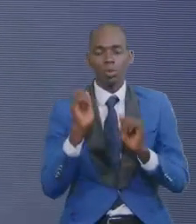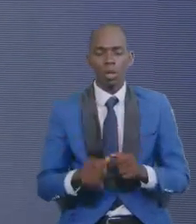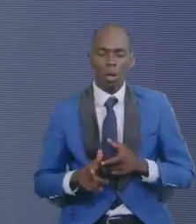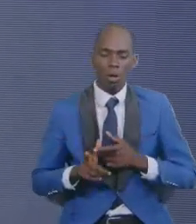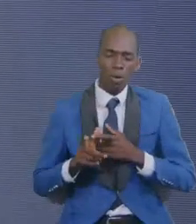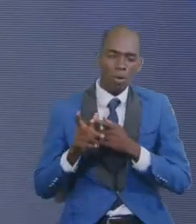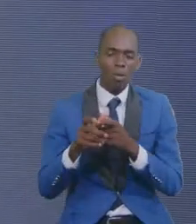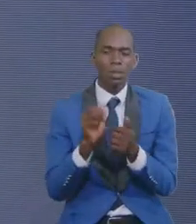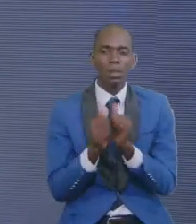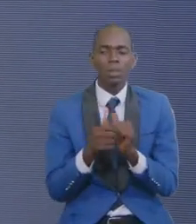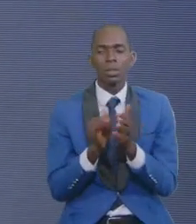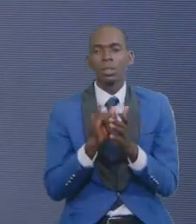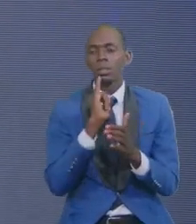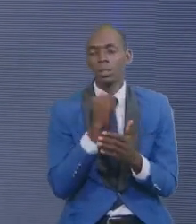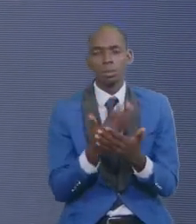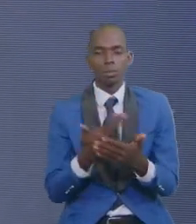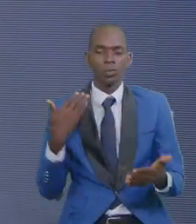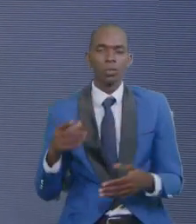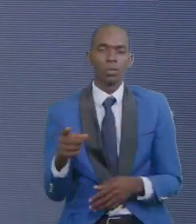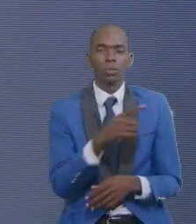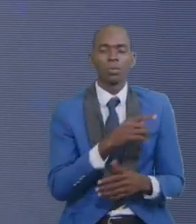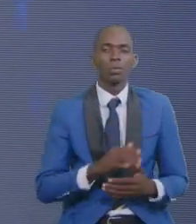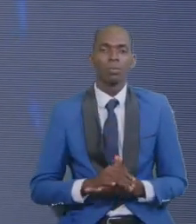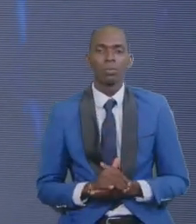is set before you.